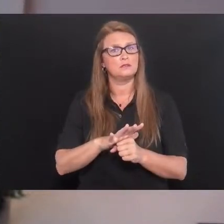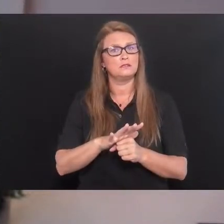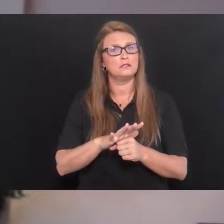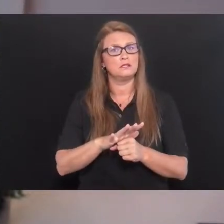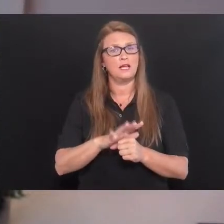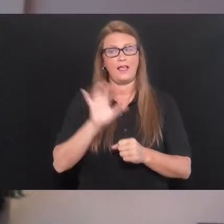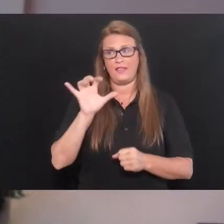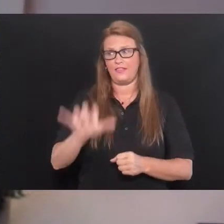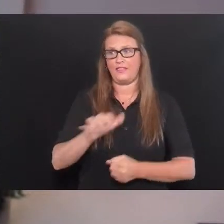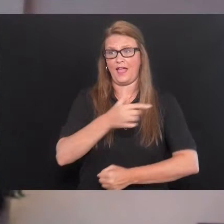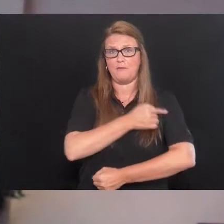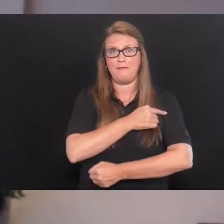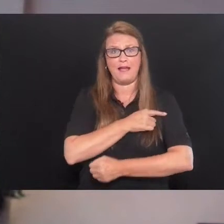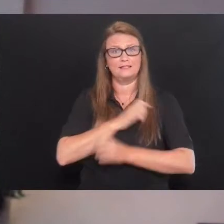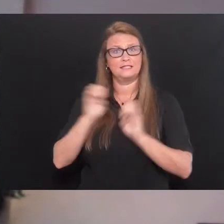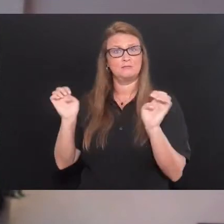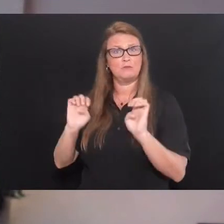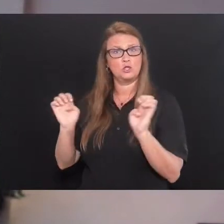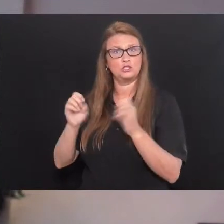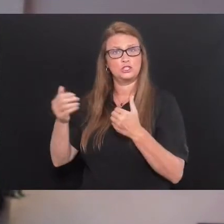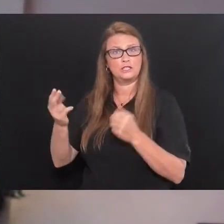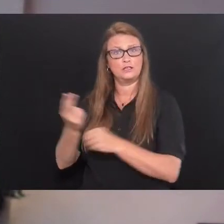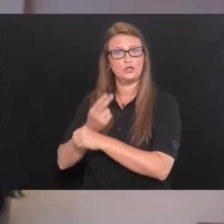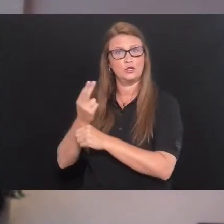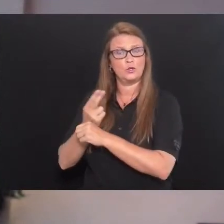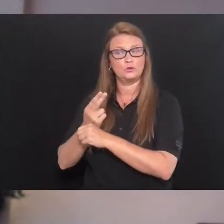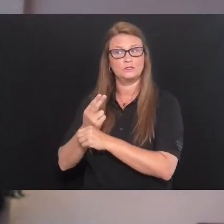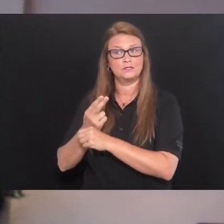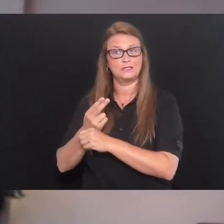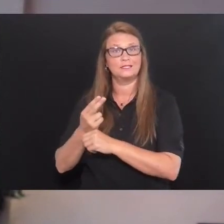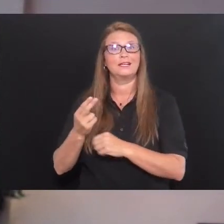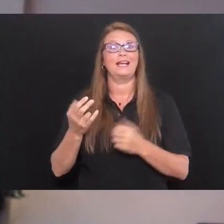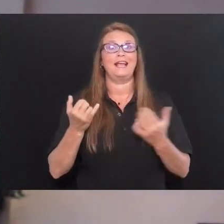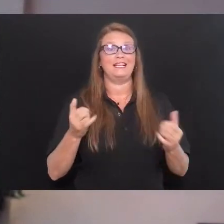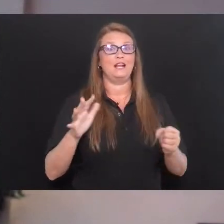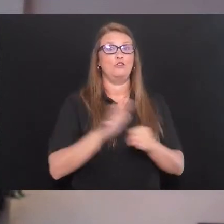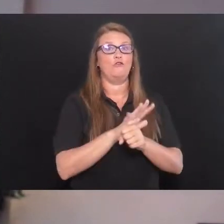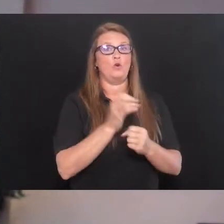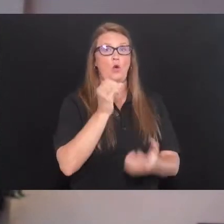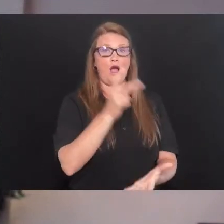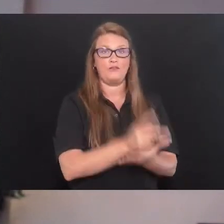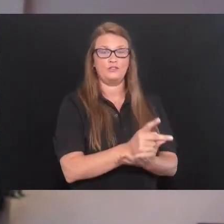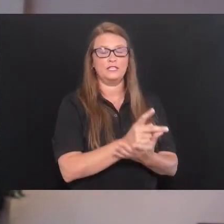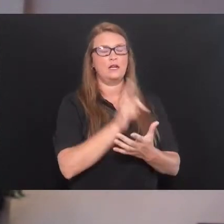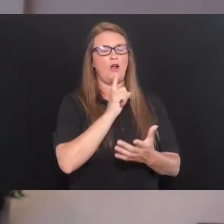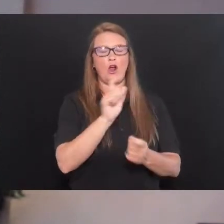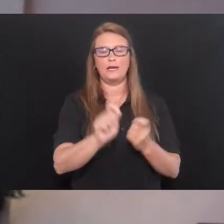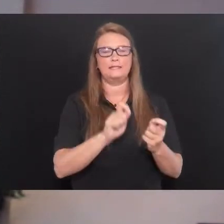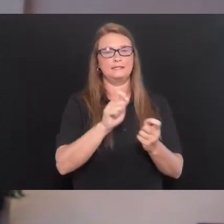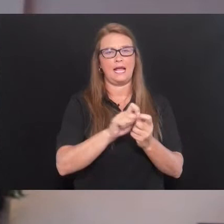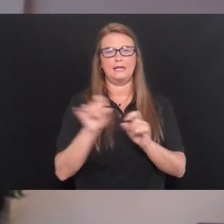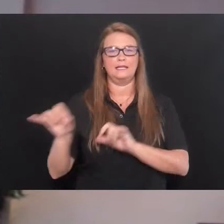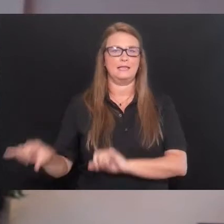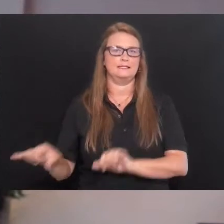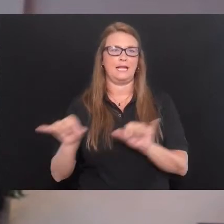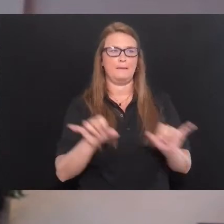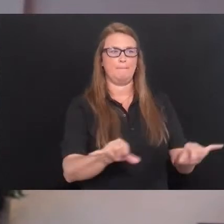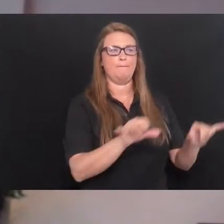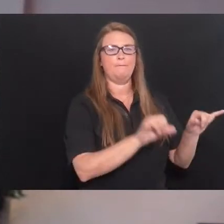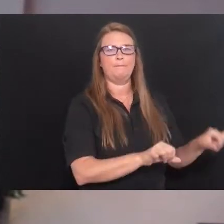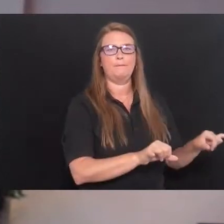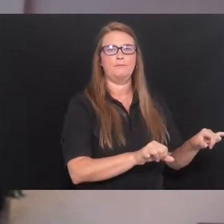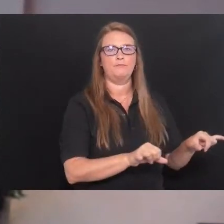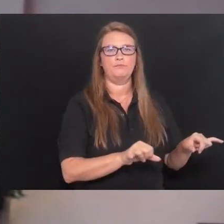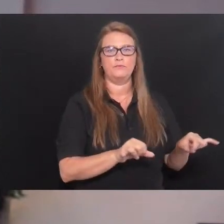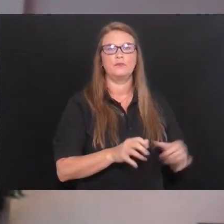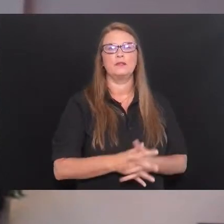under the emergency use authorization and the vaccines they will get under the full authorization are exactly the same and should have the